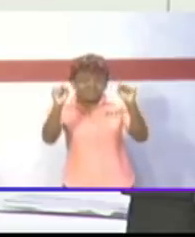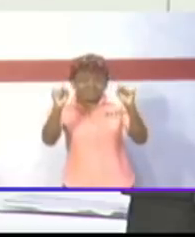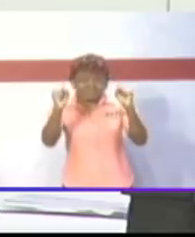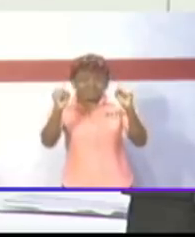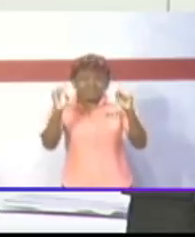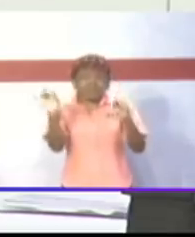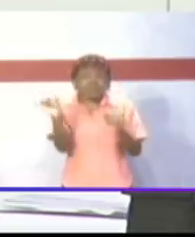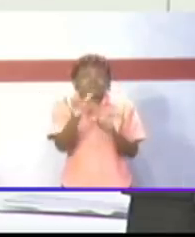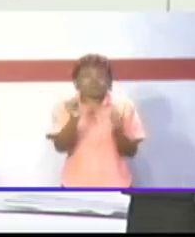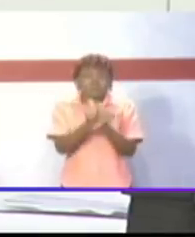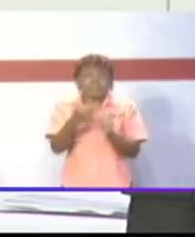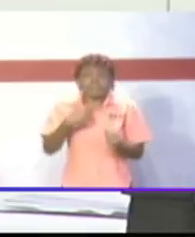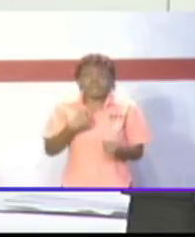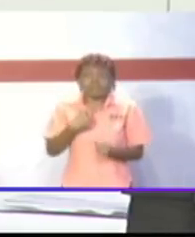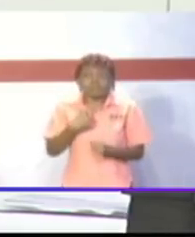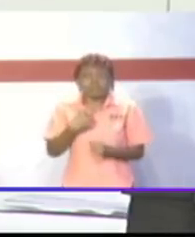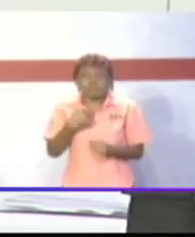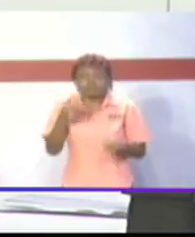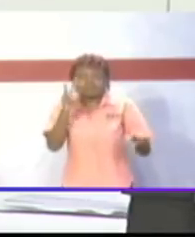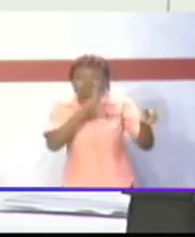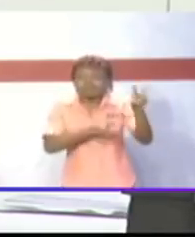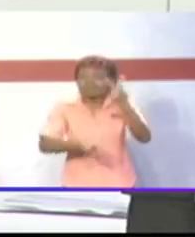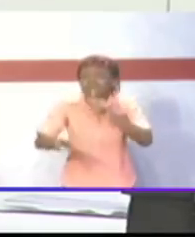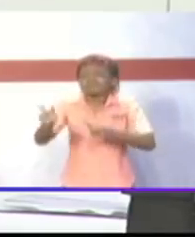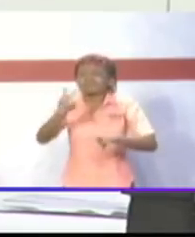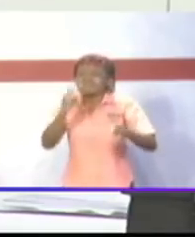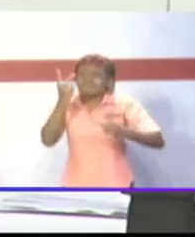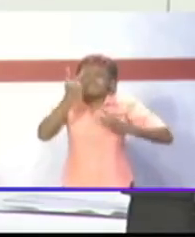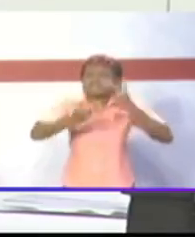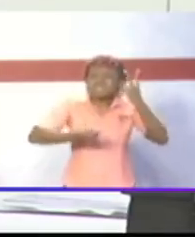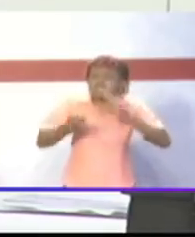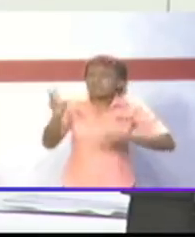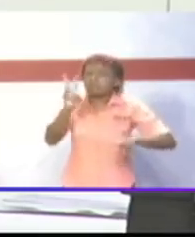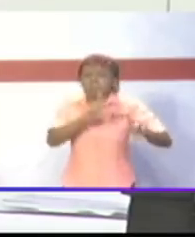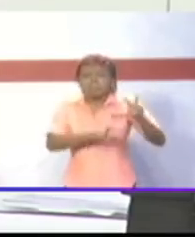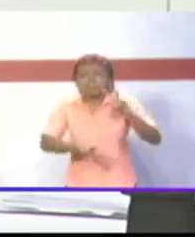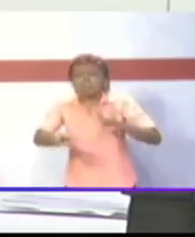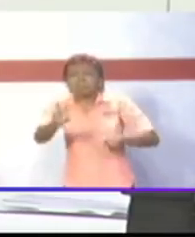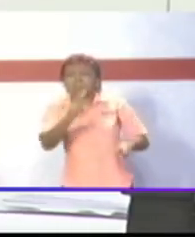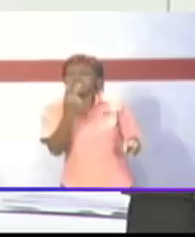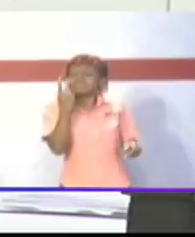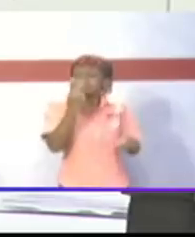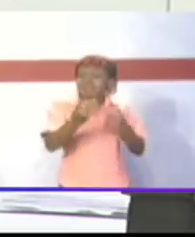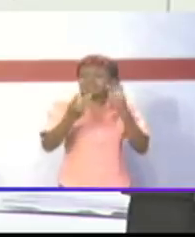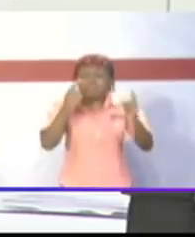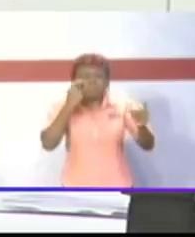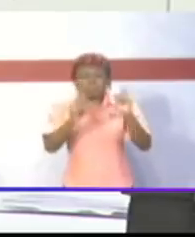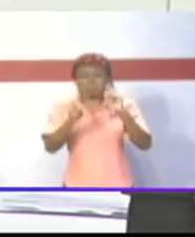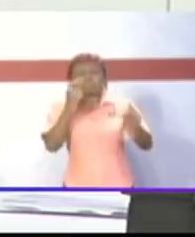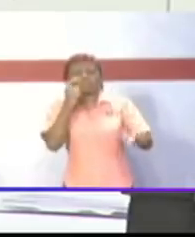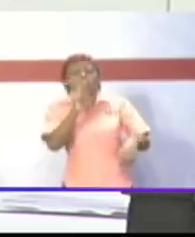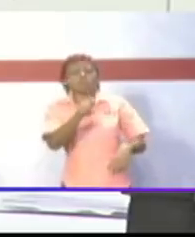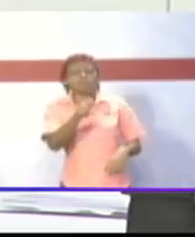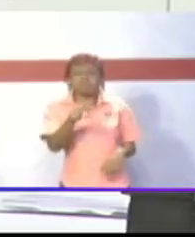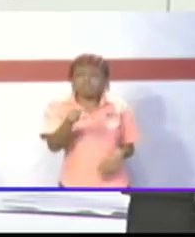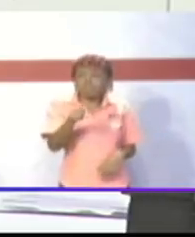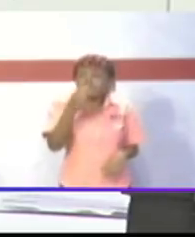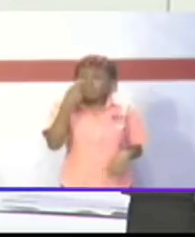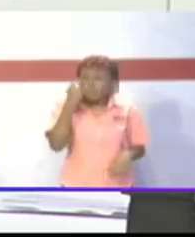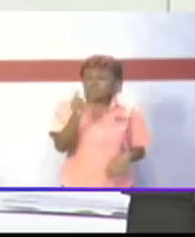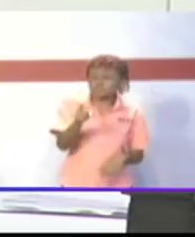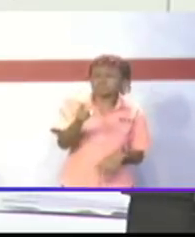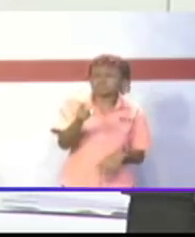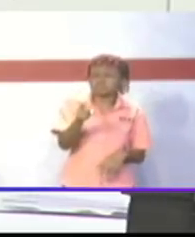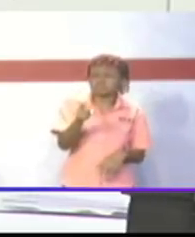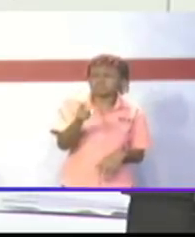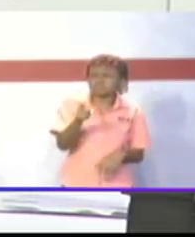and where we've been doing site visits, especially over the past week. Some of the signs of decompensation would be, number